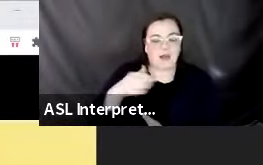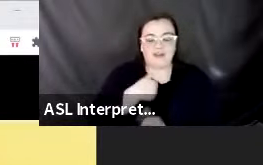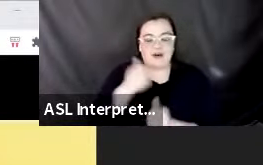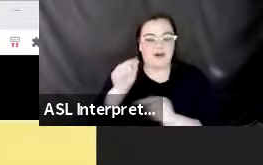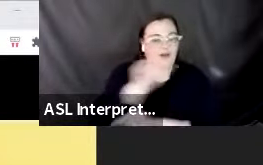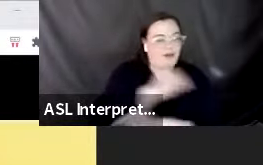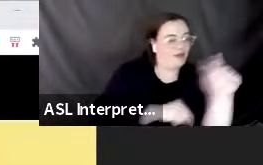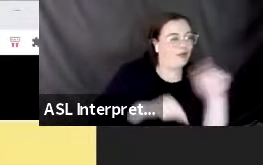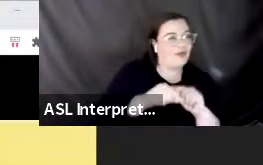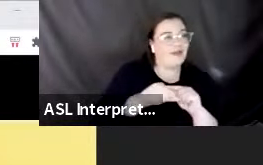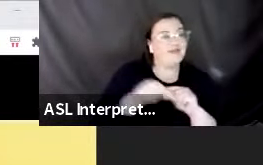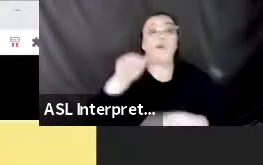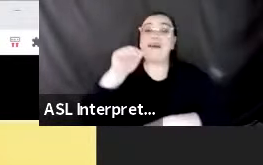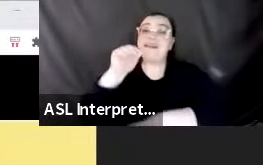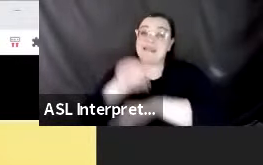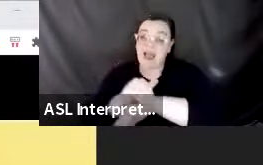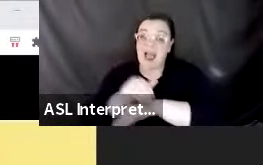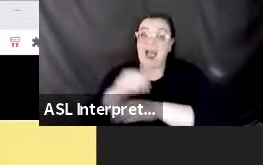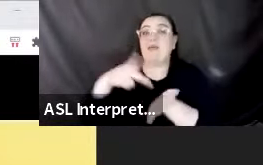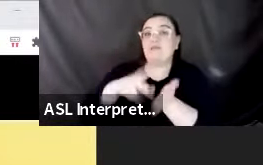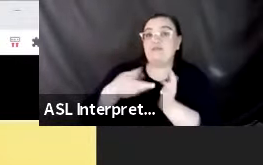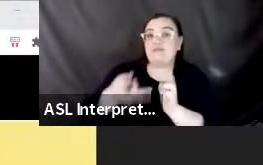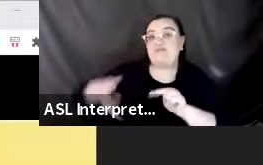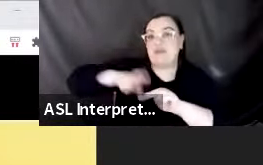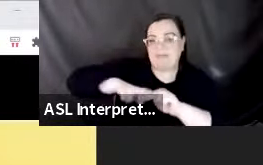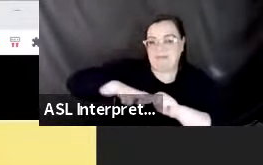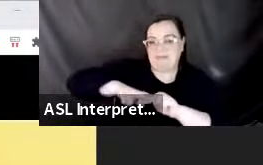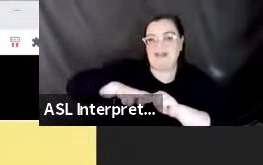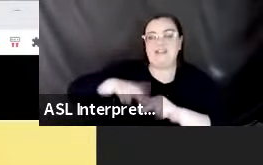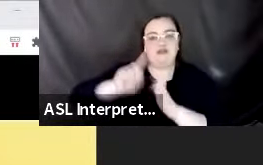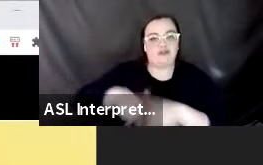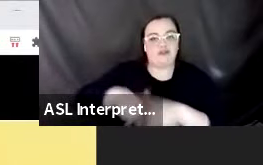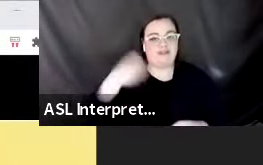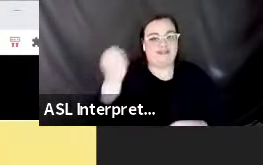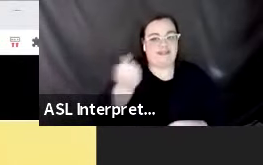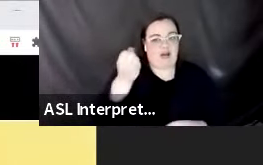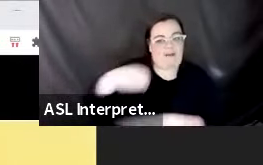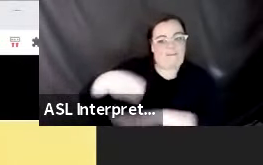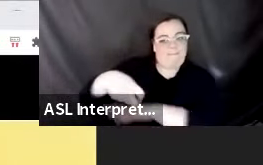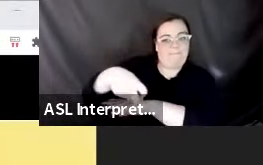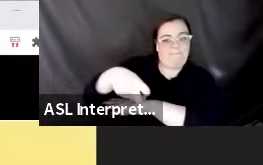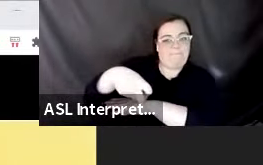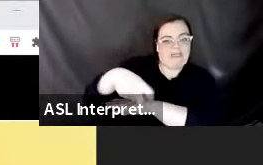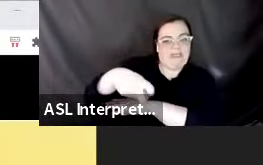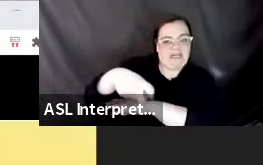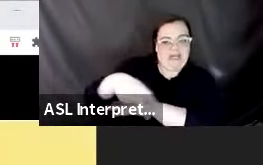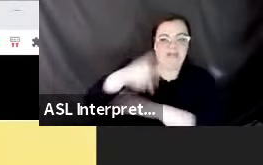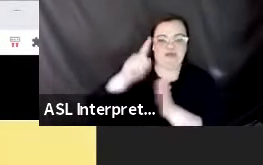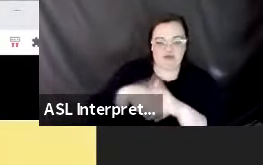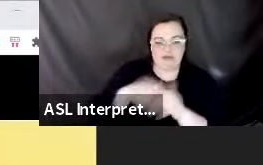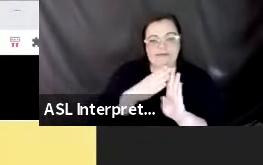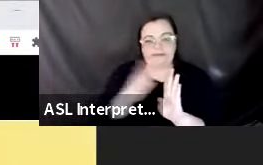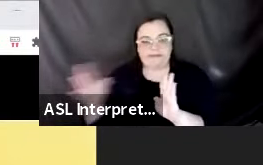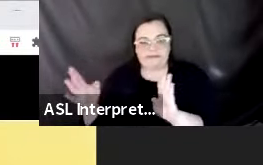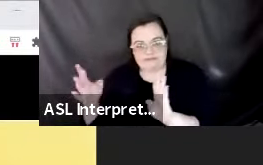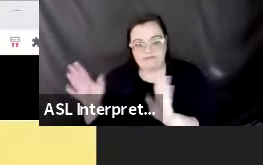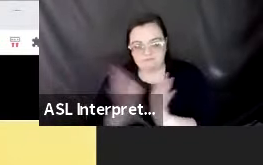night premium applies again with an additional payment for hours after 8 p.m.